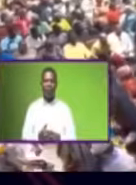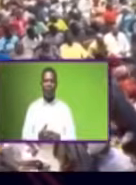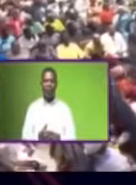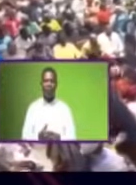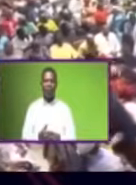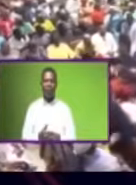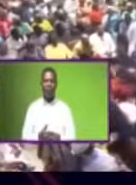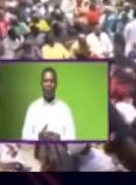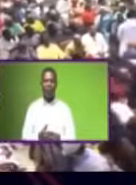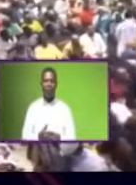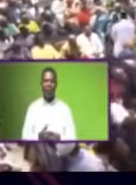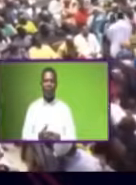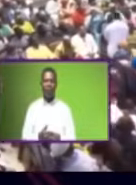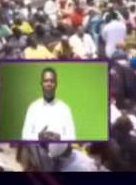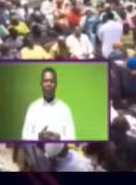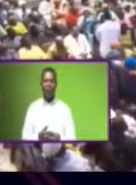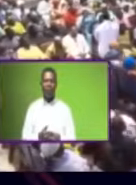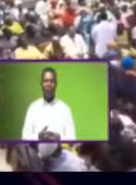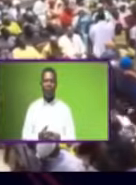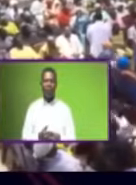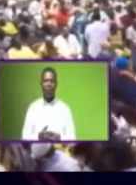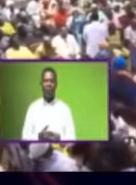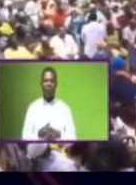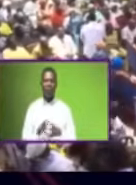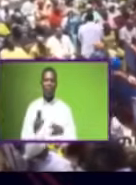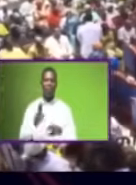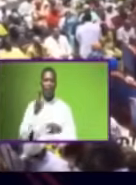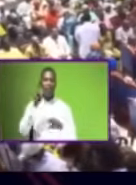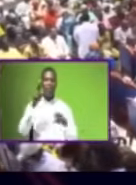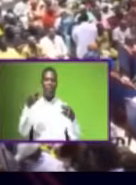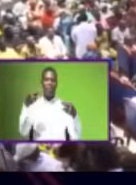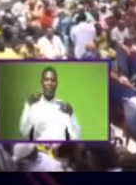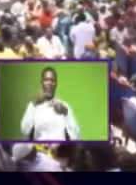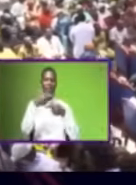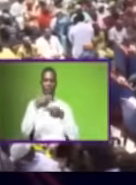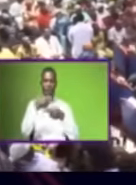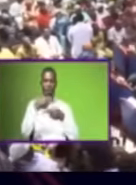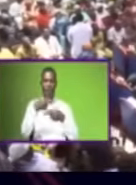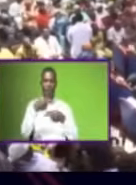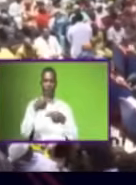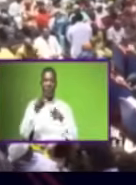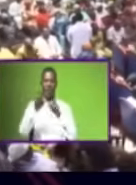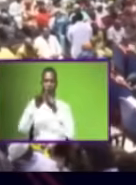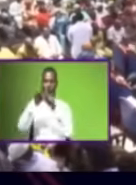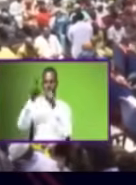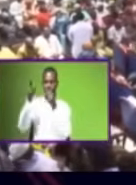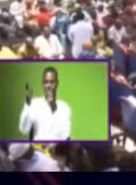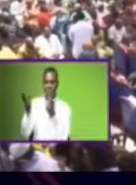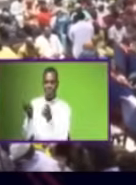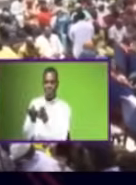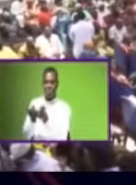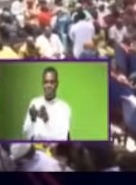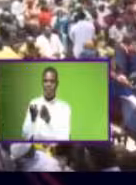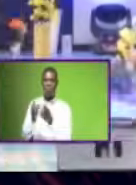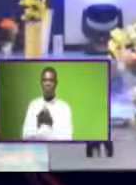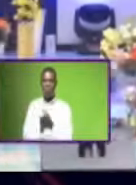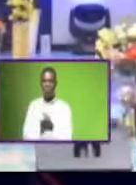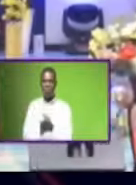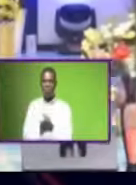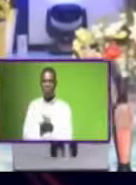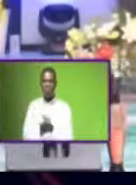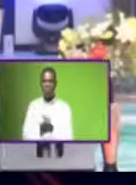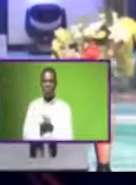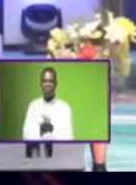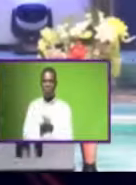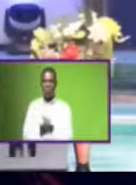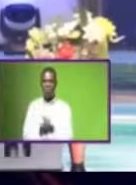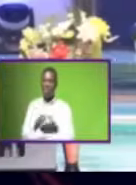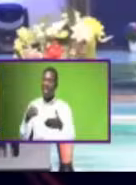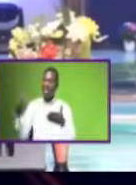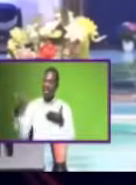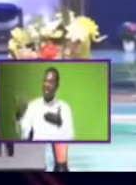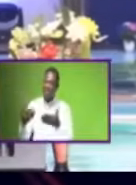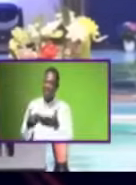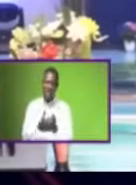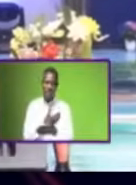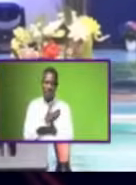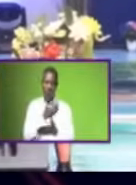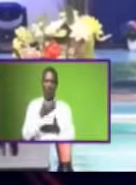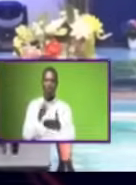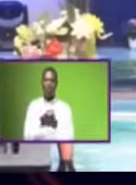do deliverance service. Na upper room of one day. But for those in the upper room, that category, it is a